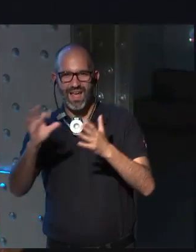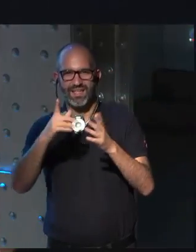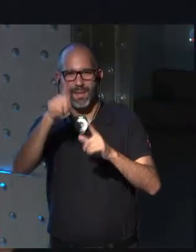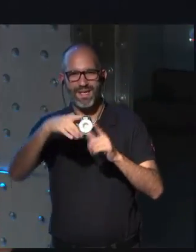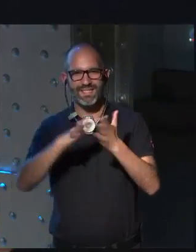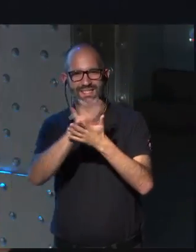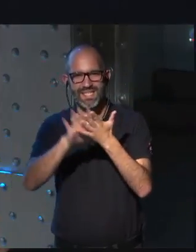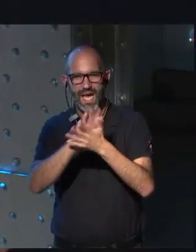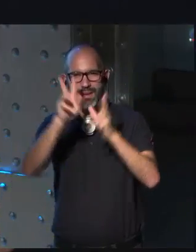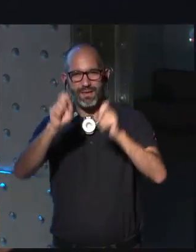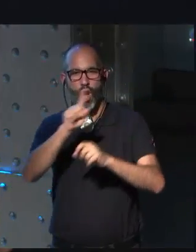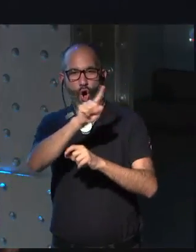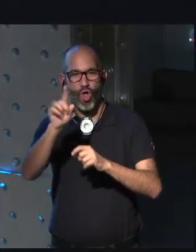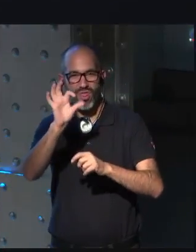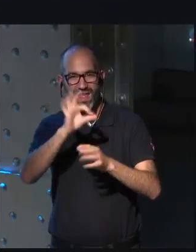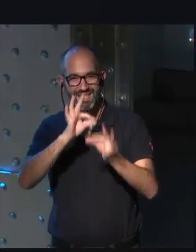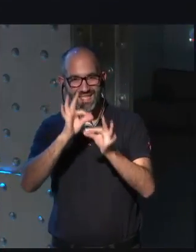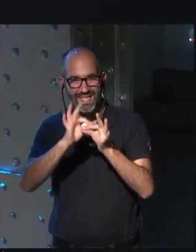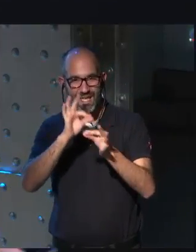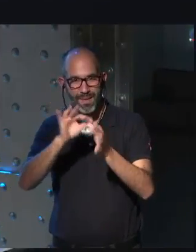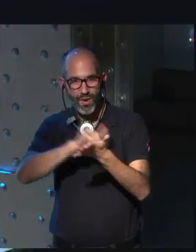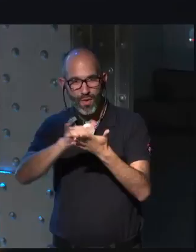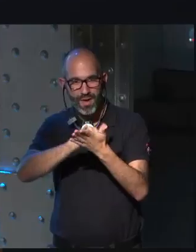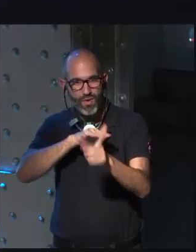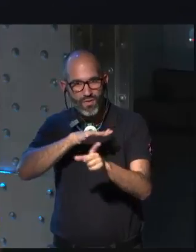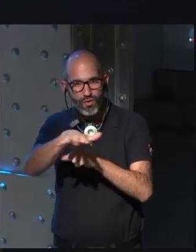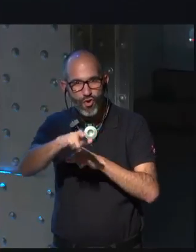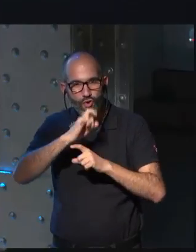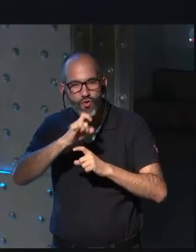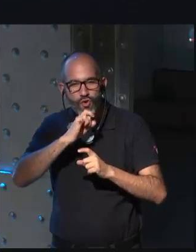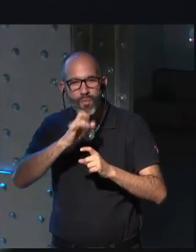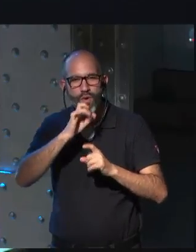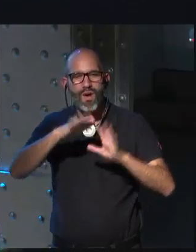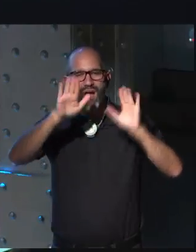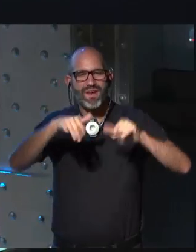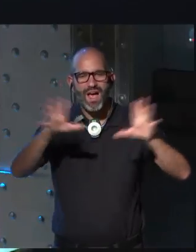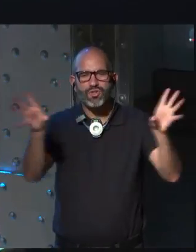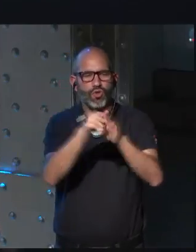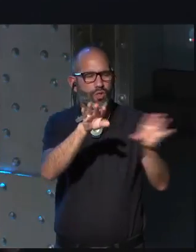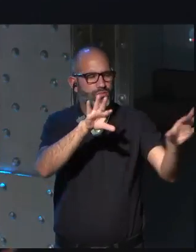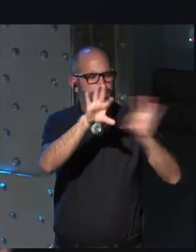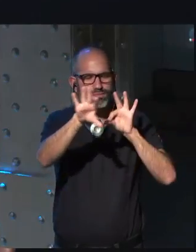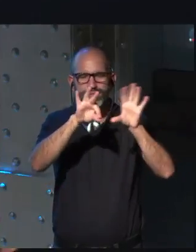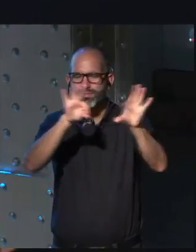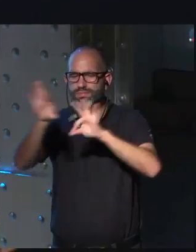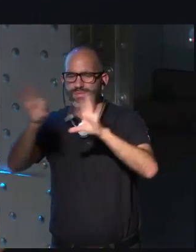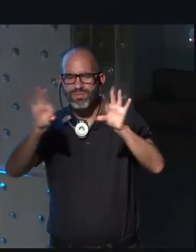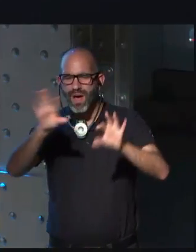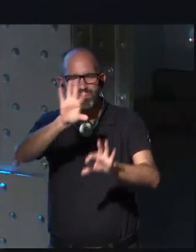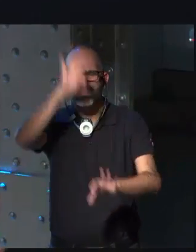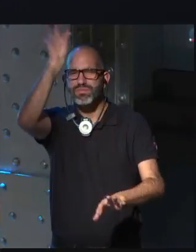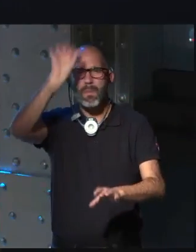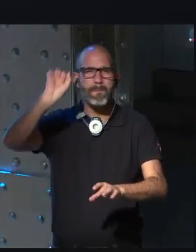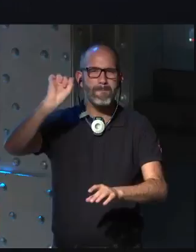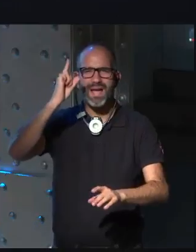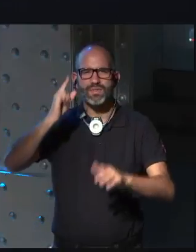things. There's an interesting chapter on how 9/11 had an impact on so many things. What impacted you most? I mean,